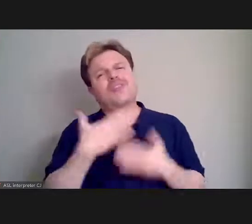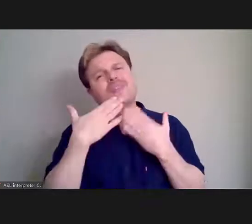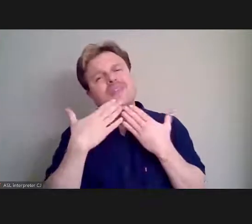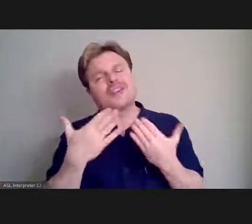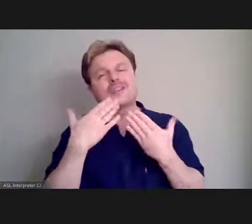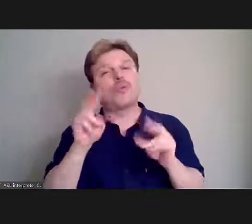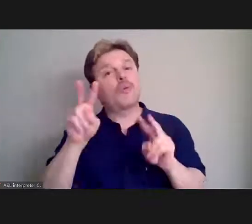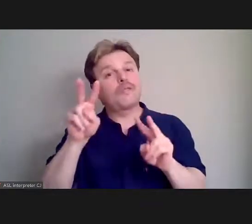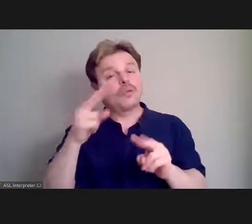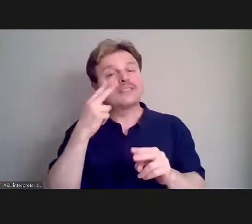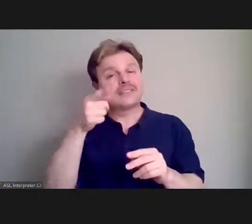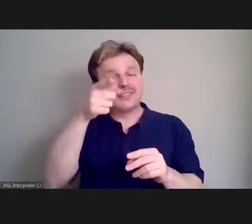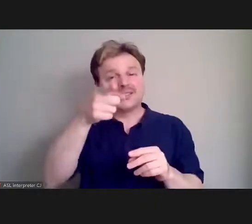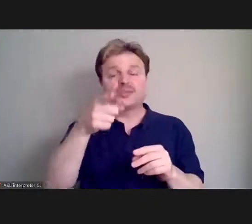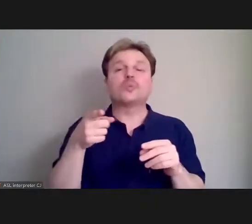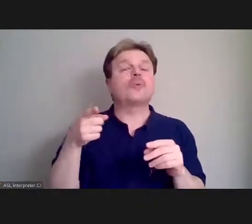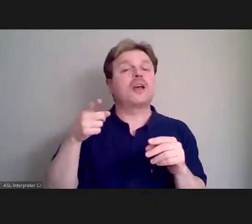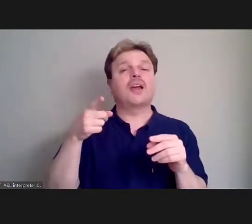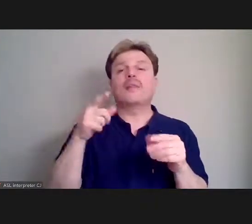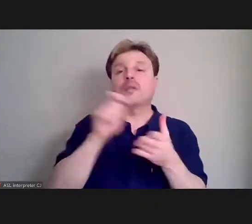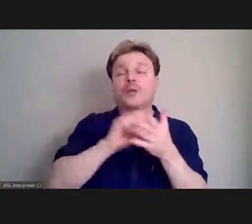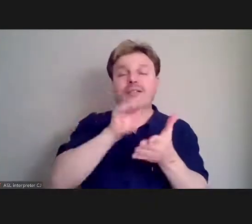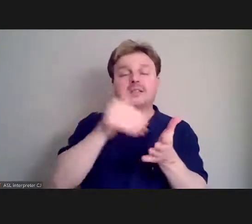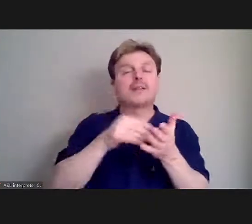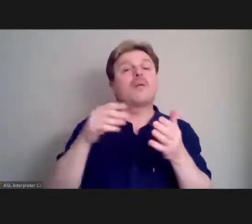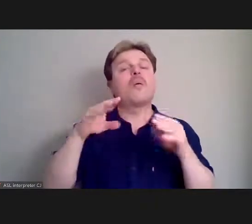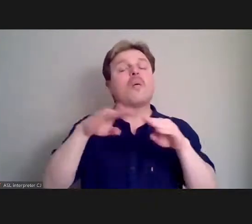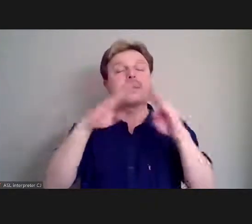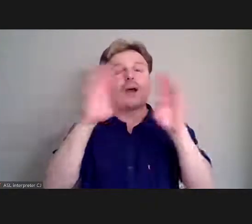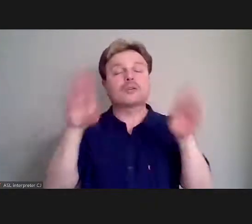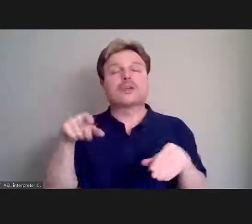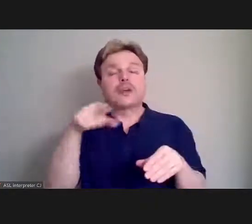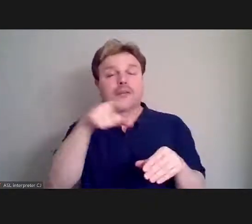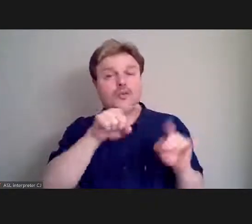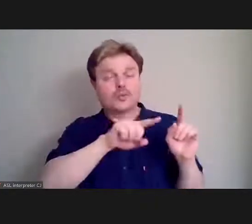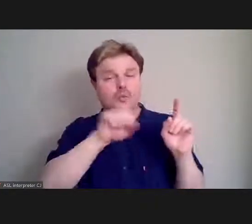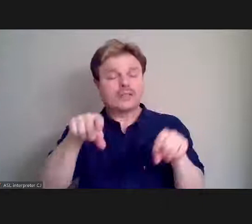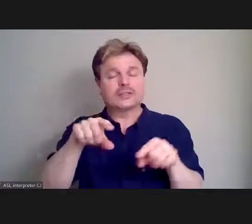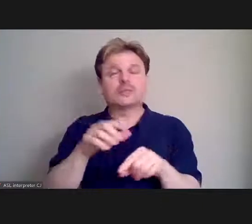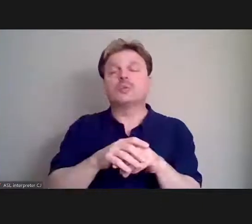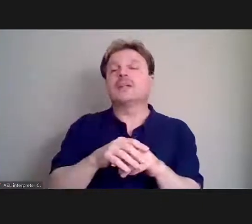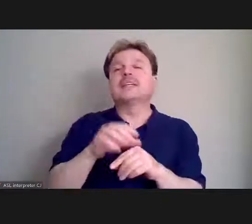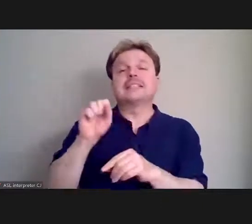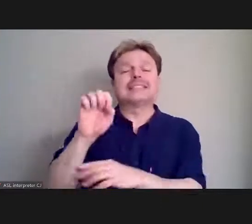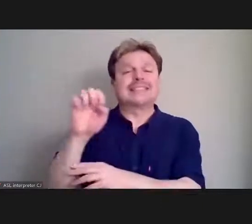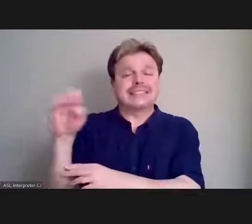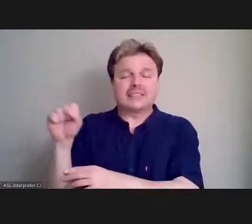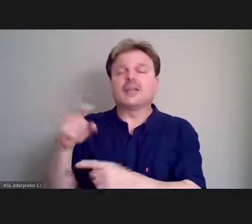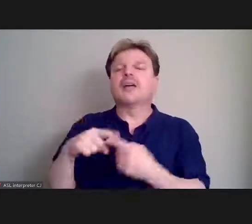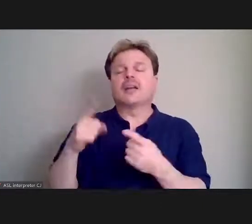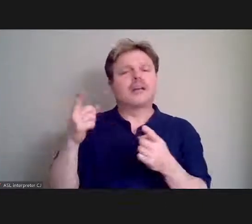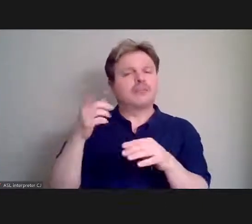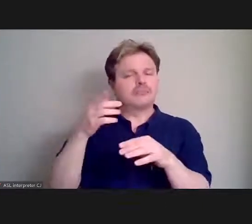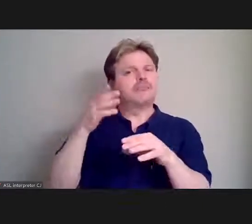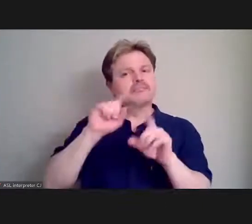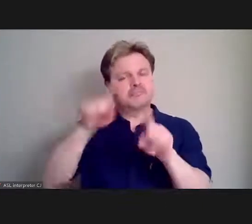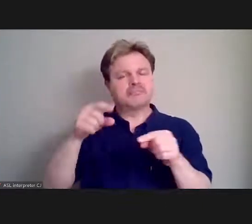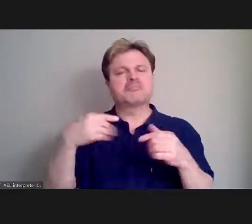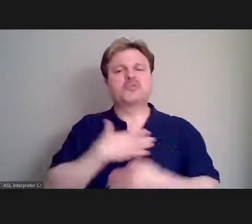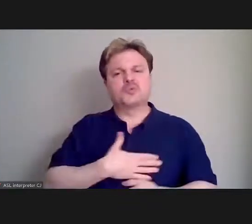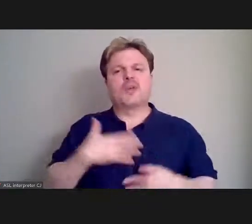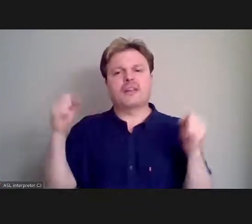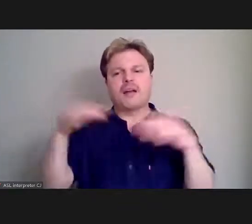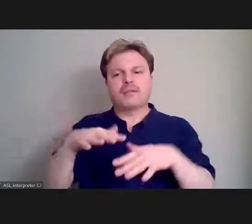seeing you at the Writing Center's open house. For those of you who are attending C's, go enjoy the rest of the conference afternoon. And for those of you